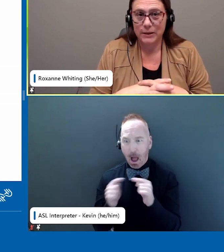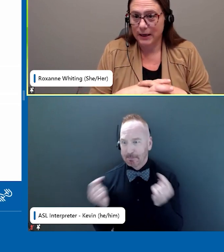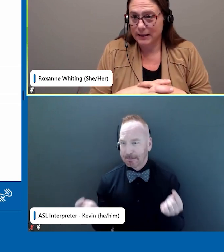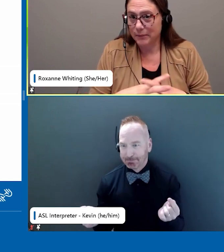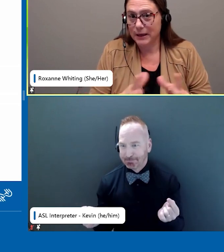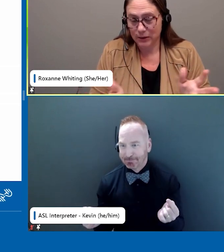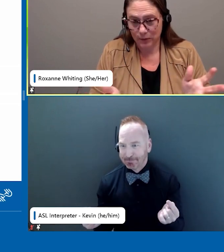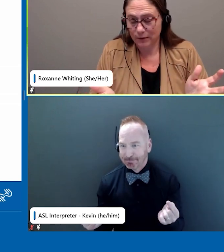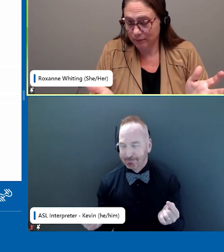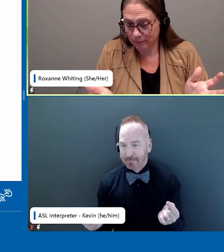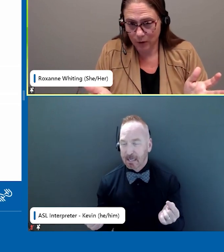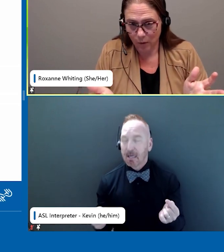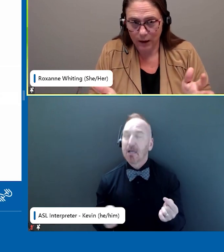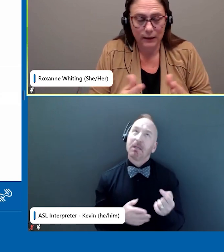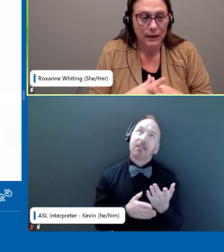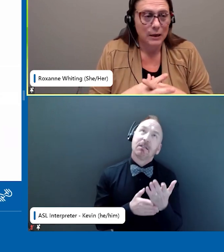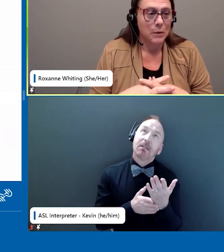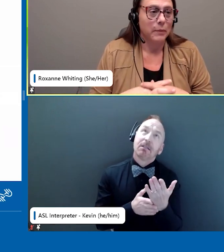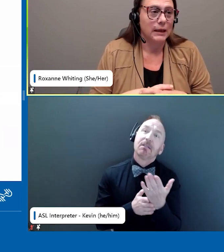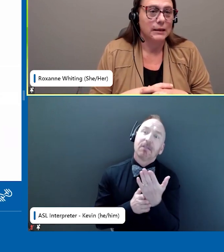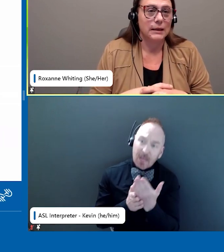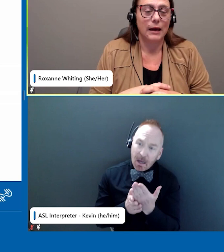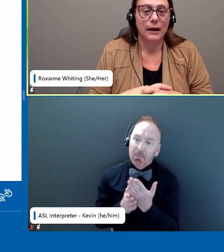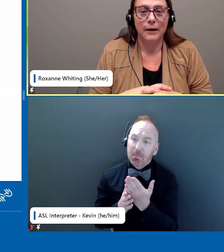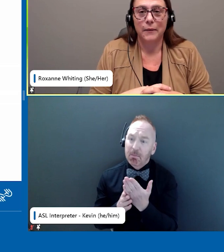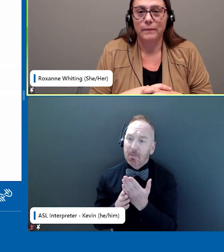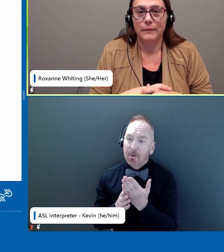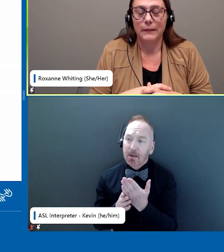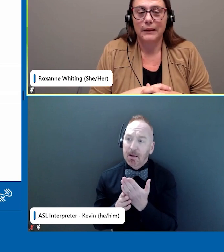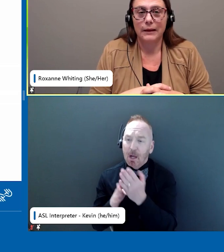some respects, some things were quiet, but